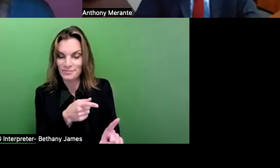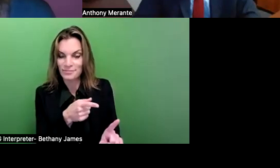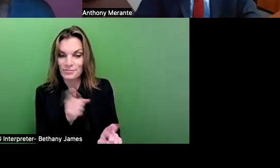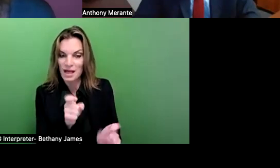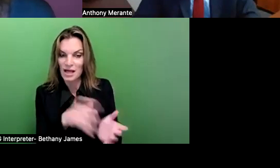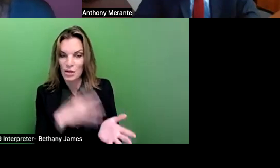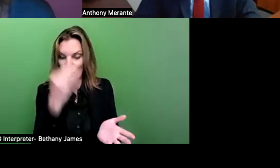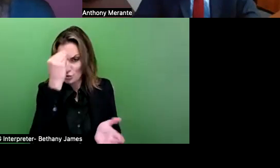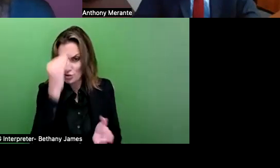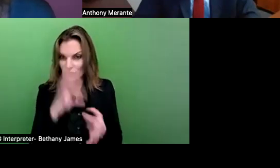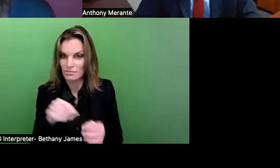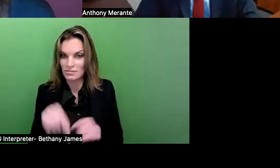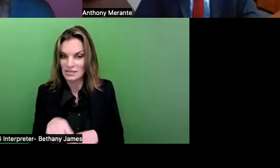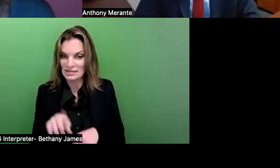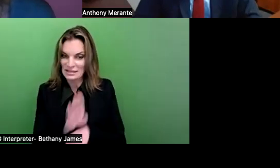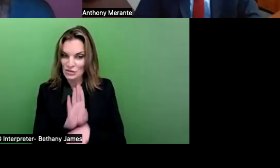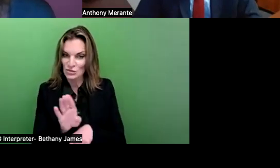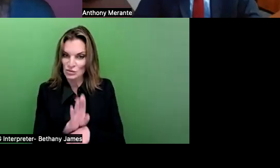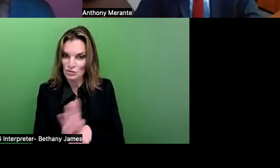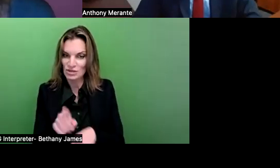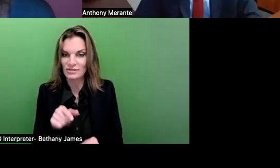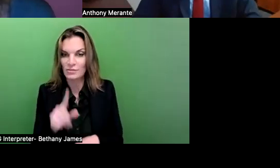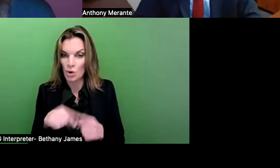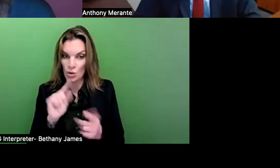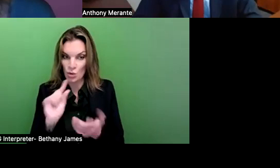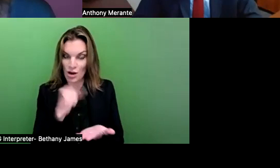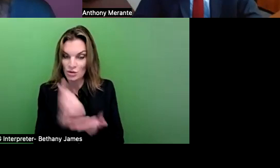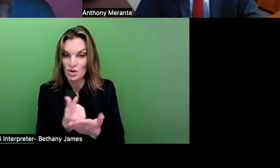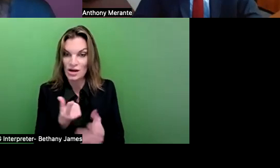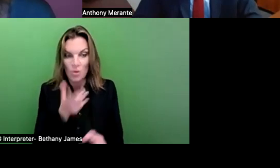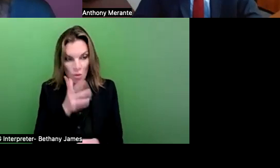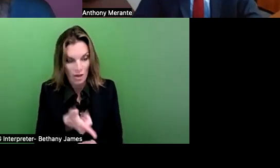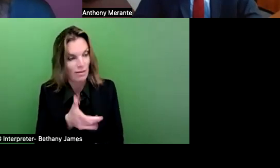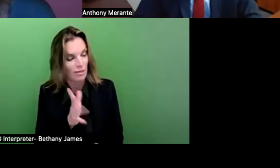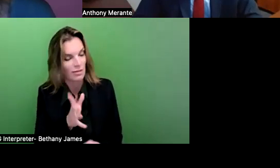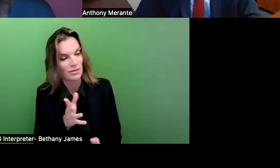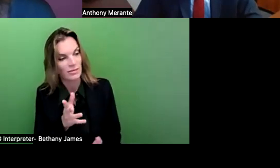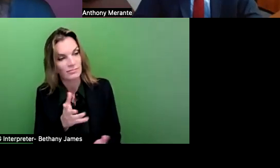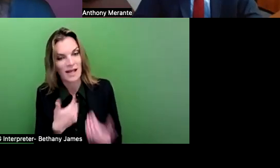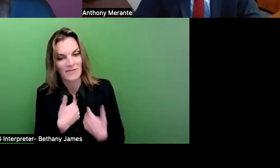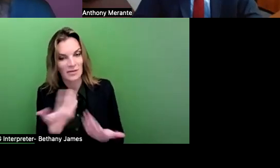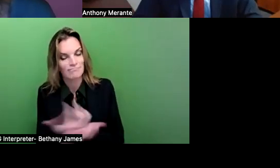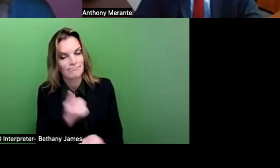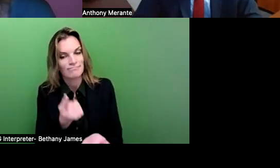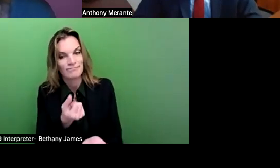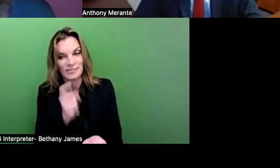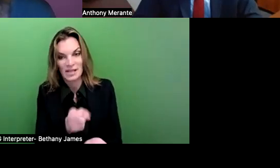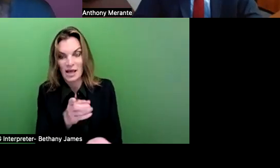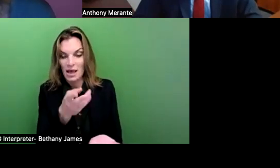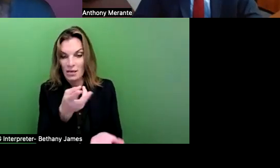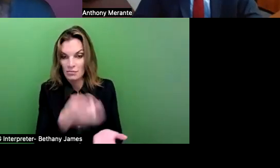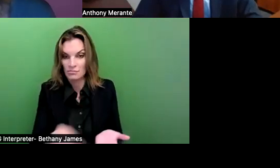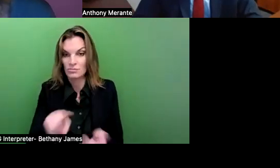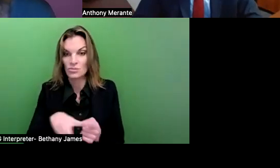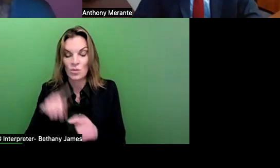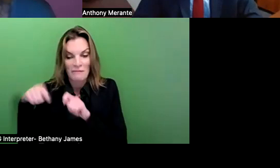learn about this industry. And when they graduate every single year, they'll be given the opportunity to either go directly into the film